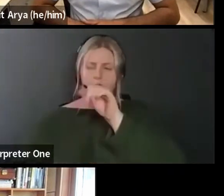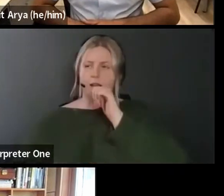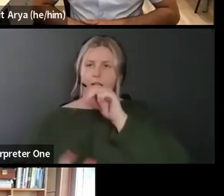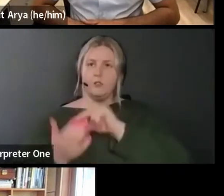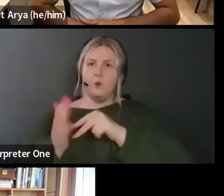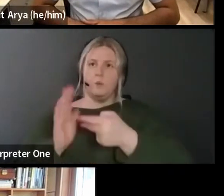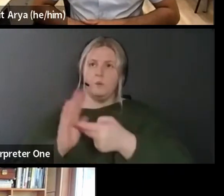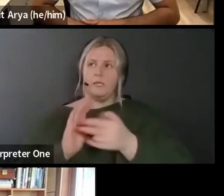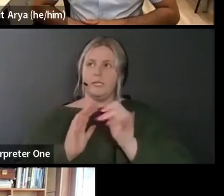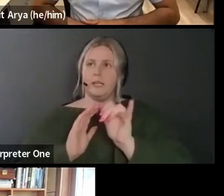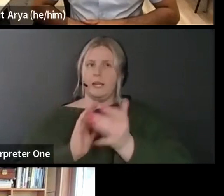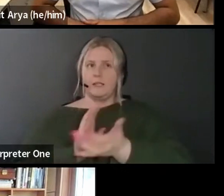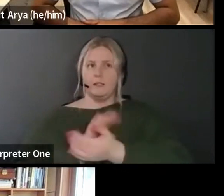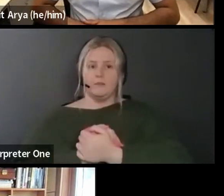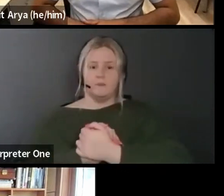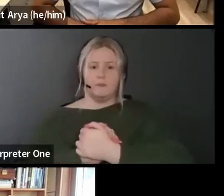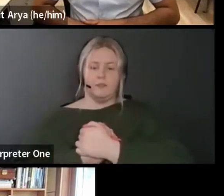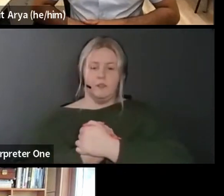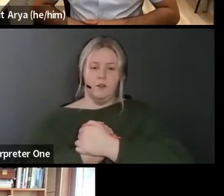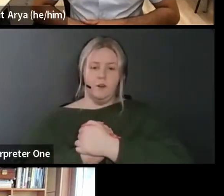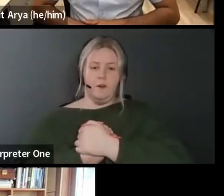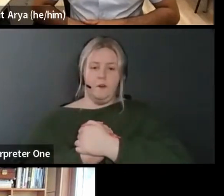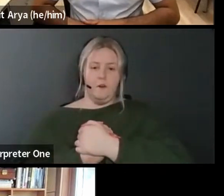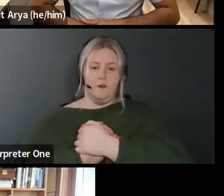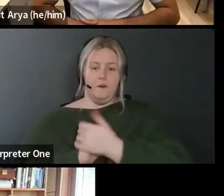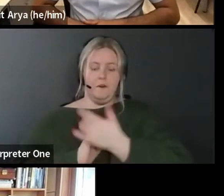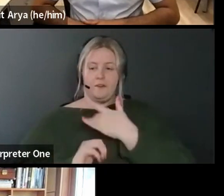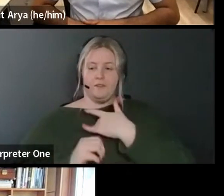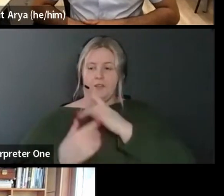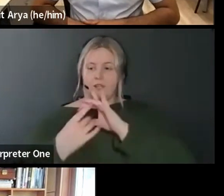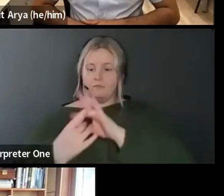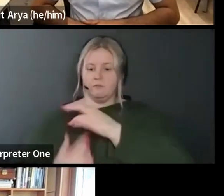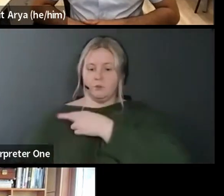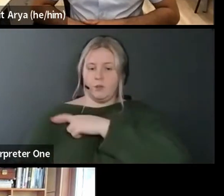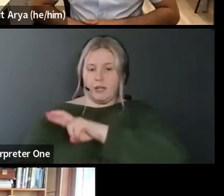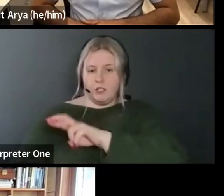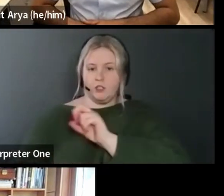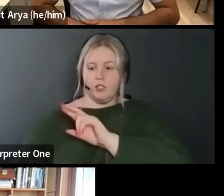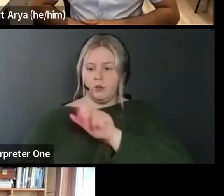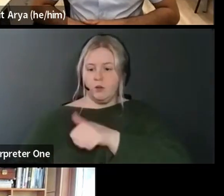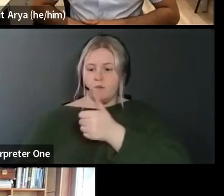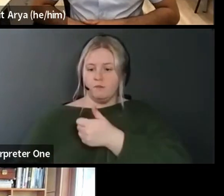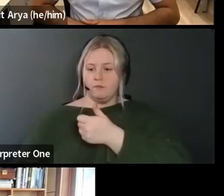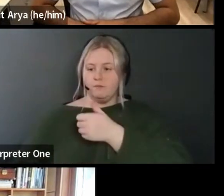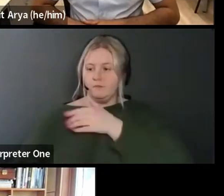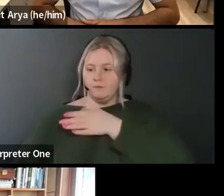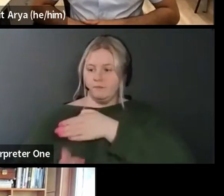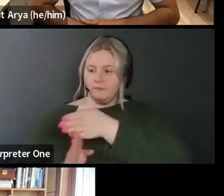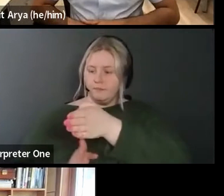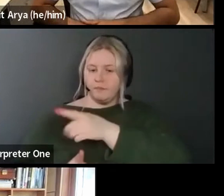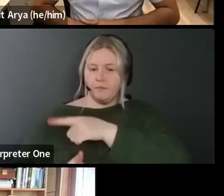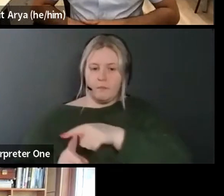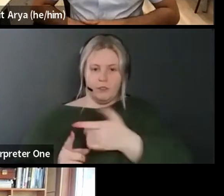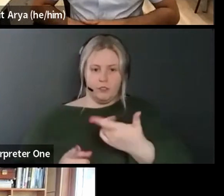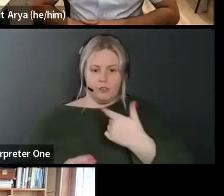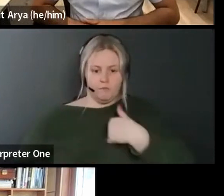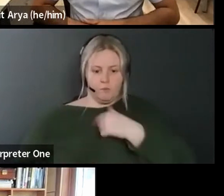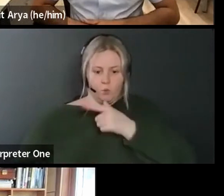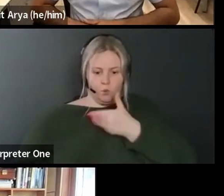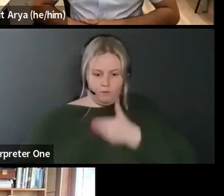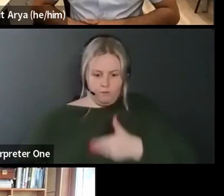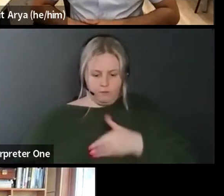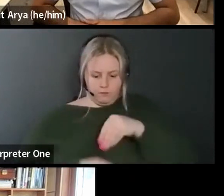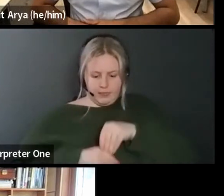way of a particular affiliation to one religion or anything like that, but just in the core of our being, and